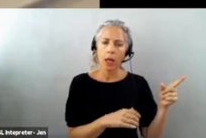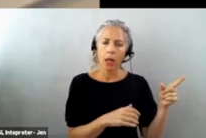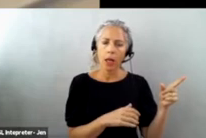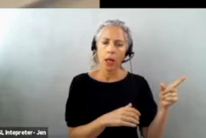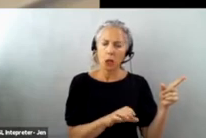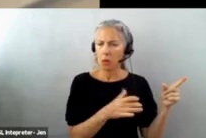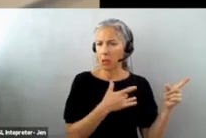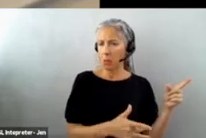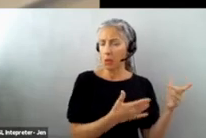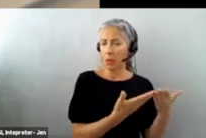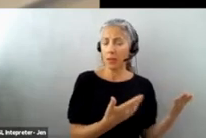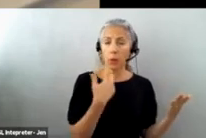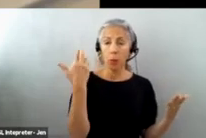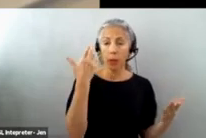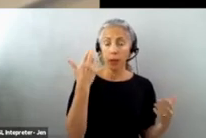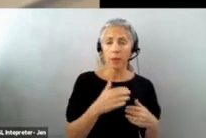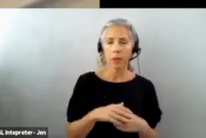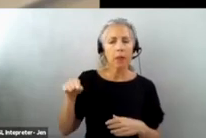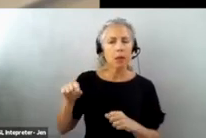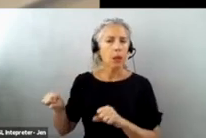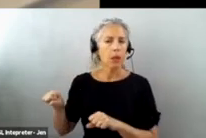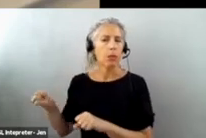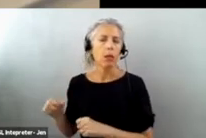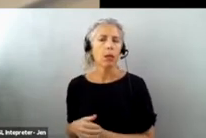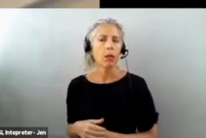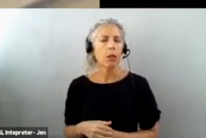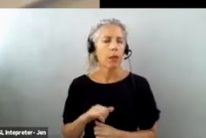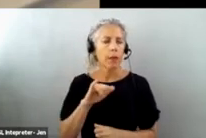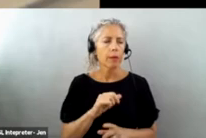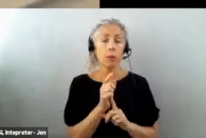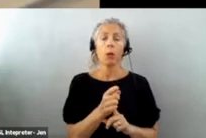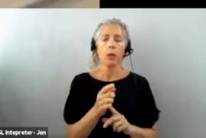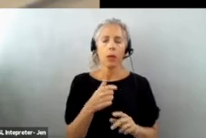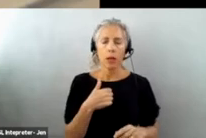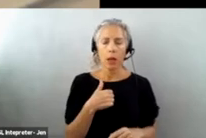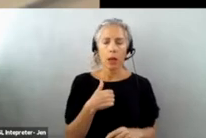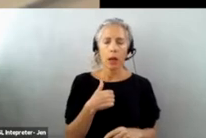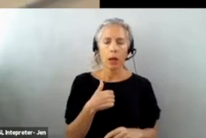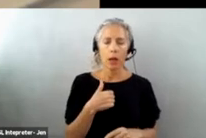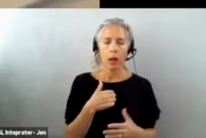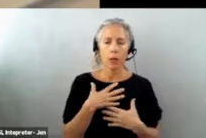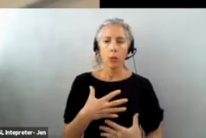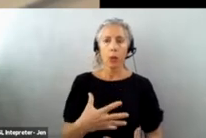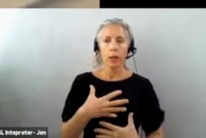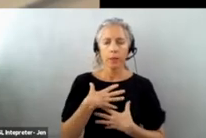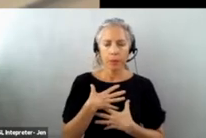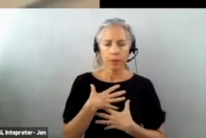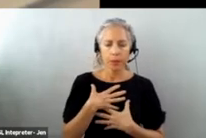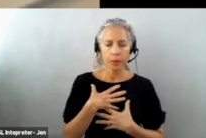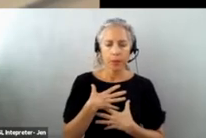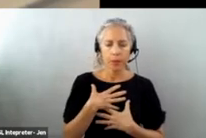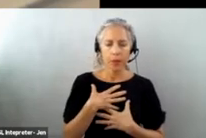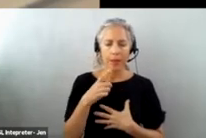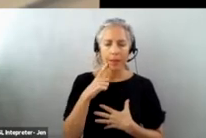actually, did I realize that this was possible. And that was probably the moment that I could actually take a breath. And I think that